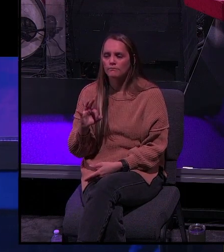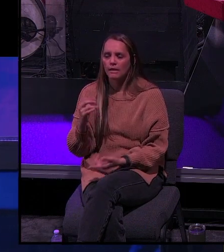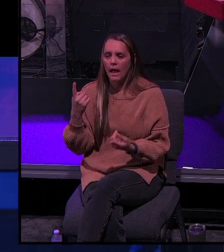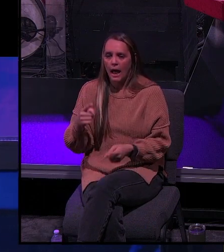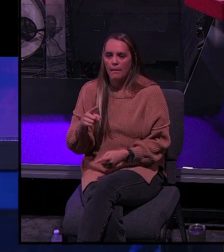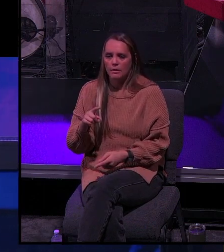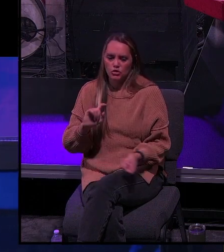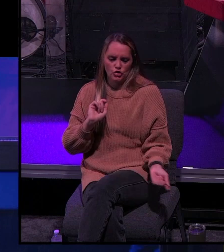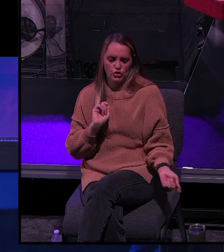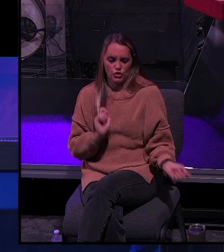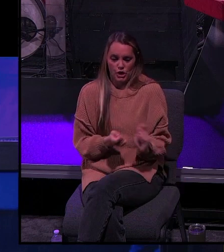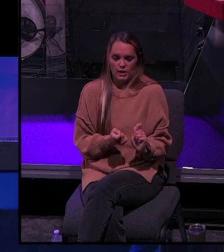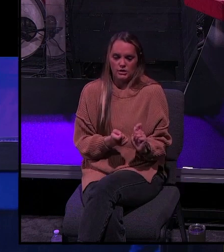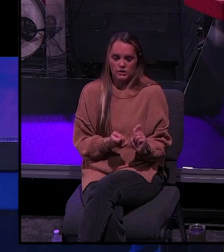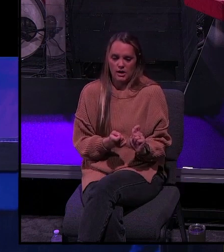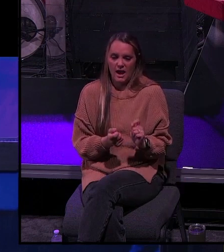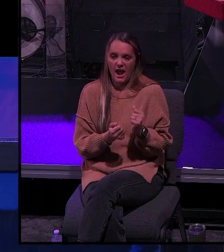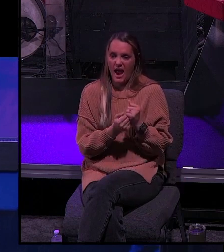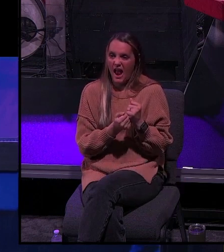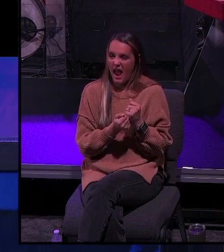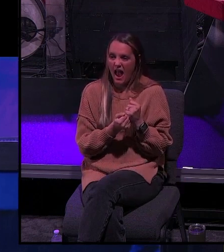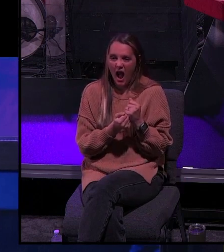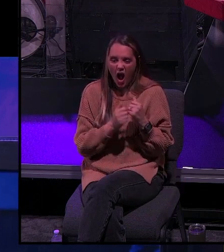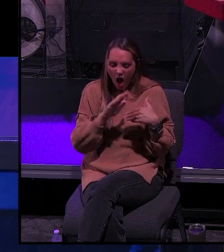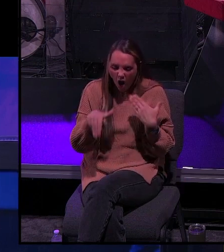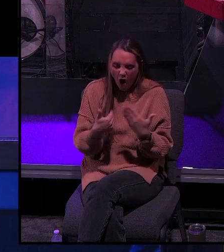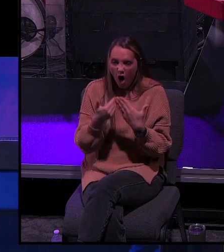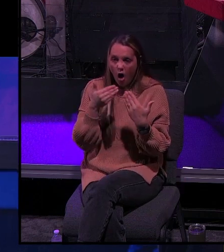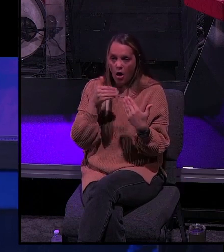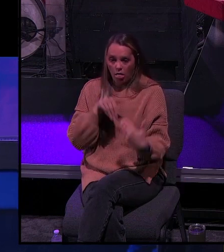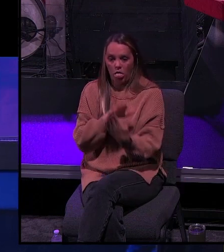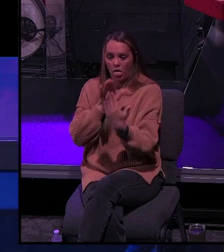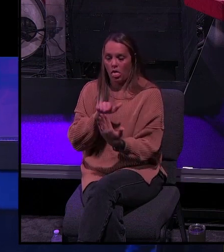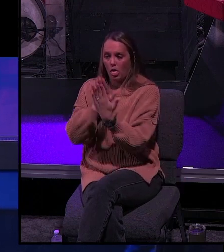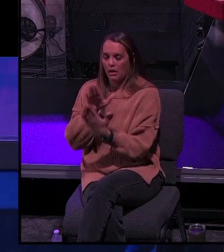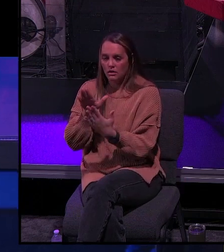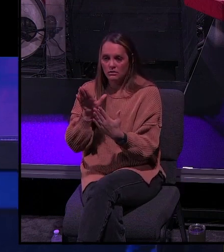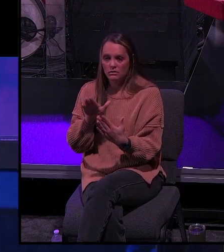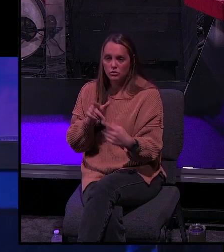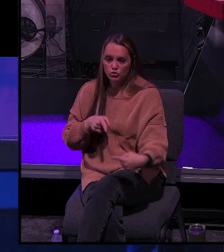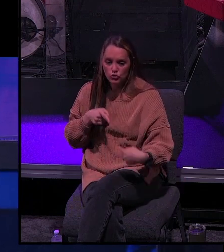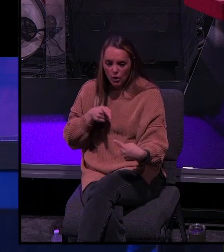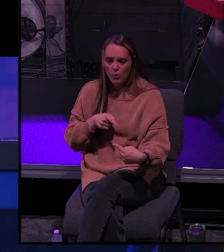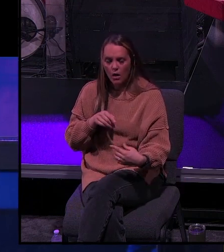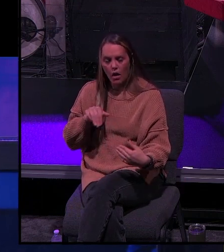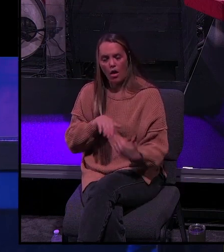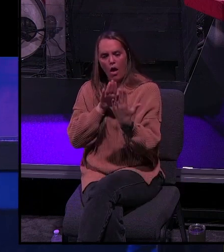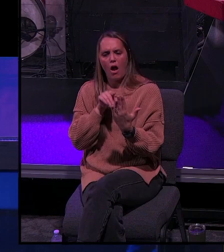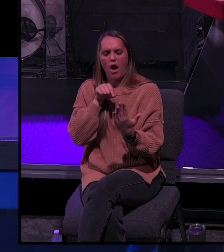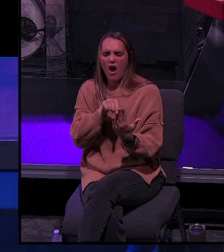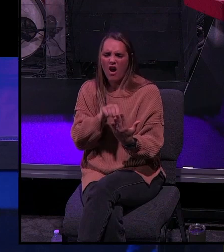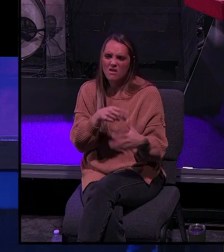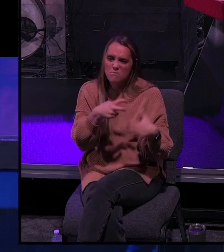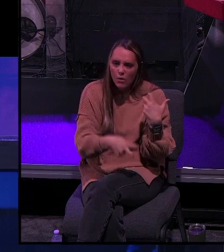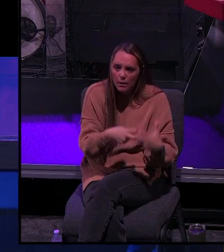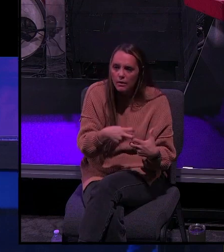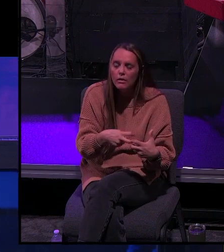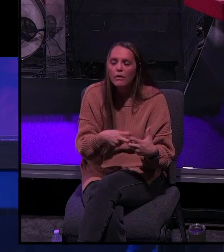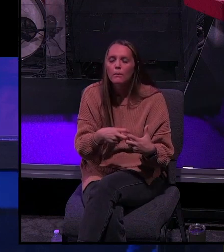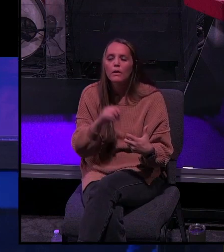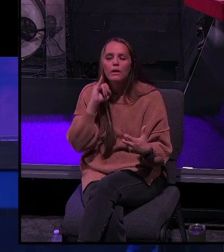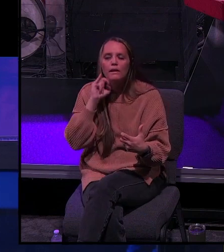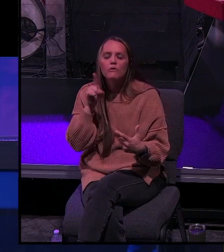whatever challenge we faced, whatever difficulty we ran into, instead of looking at it as a problem, what if we look at it as an opportunity to be